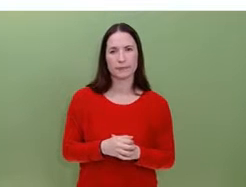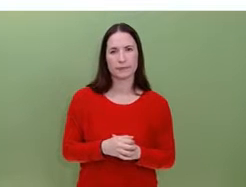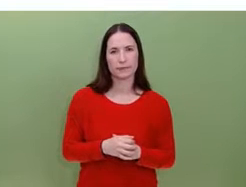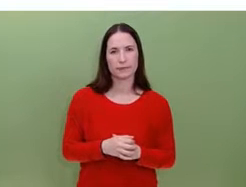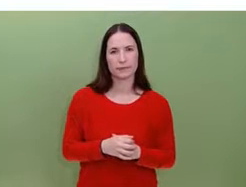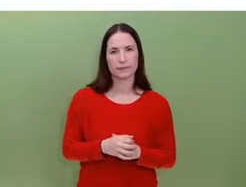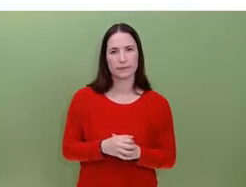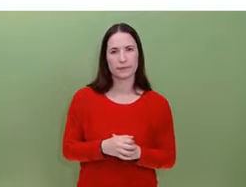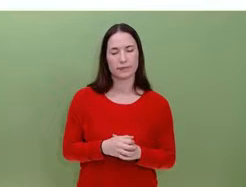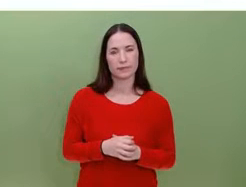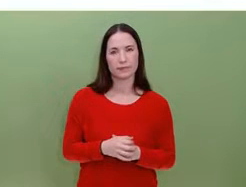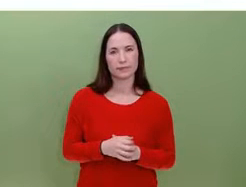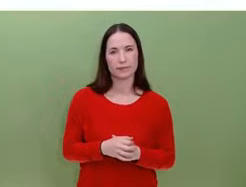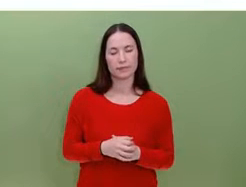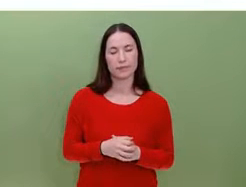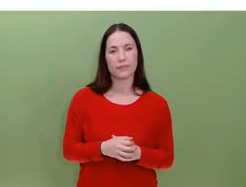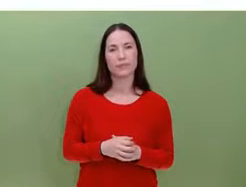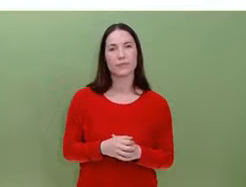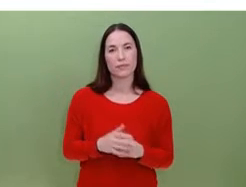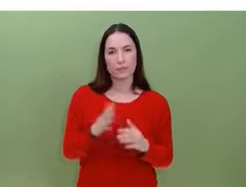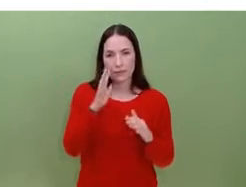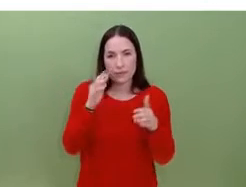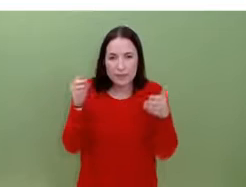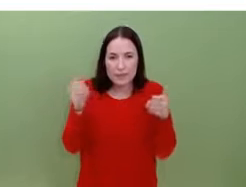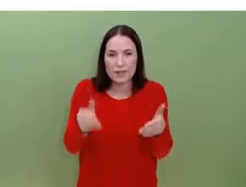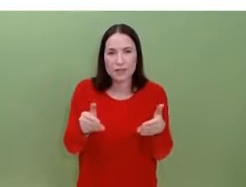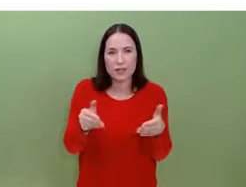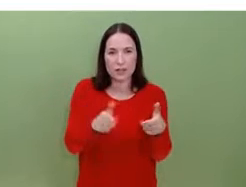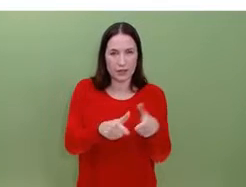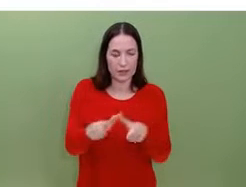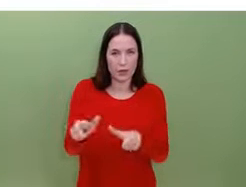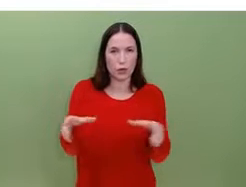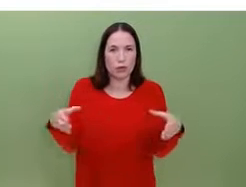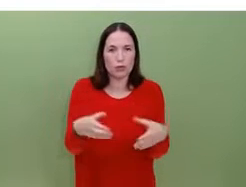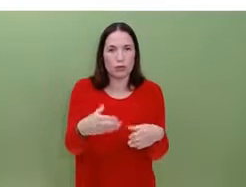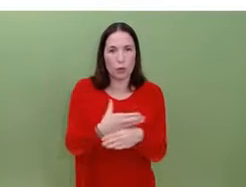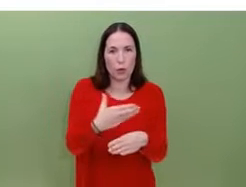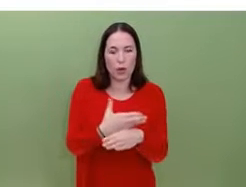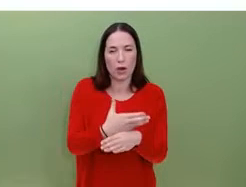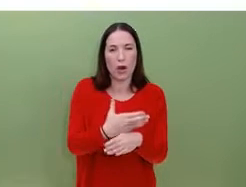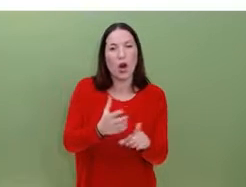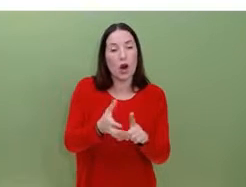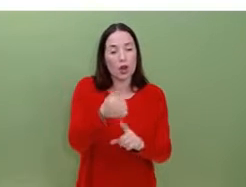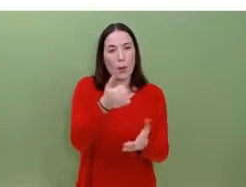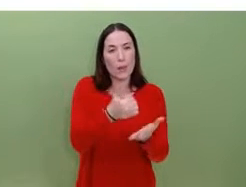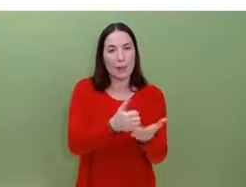Increasing attention is being focused on group work. Goal-based outcomes are a commonly used measure for monitoring